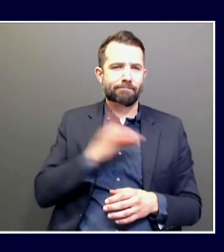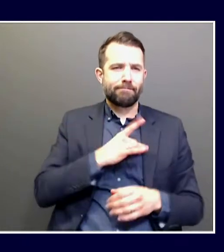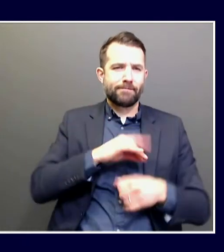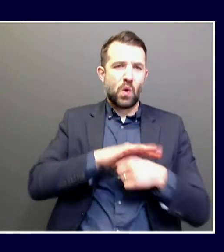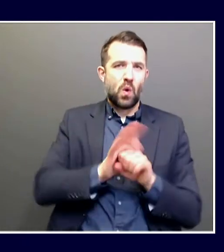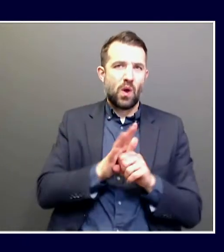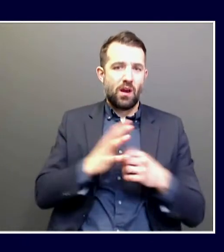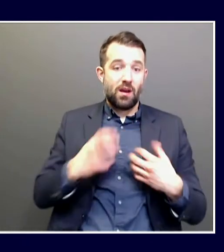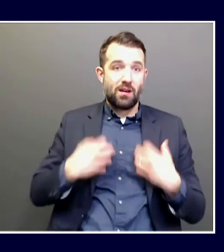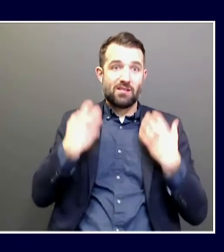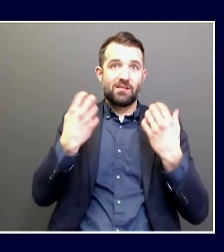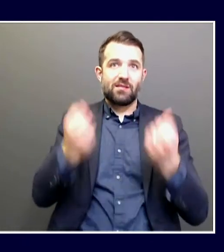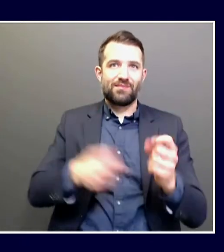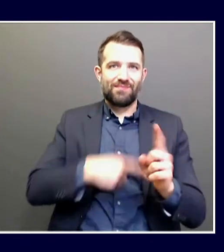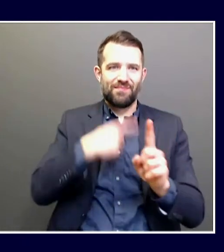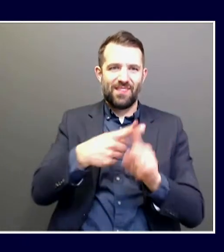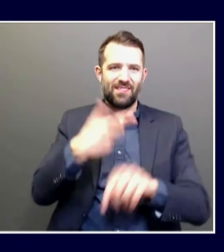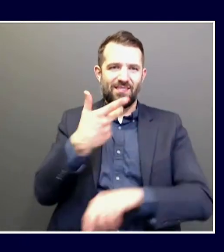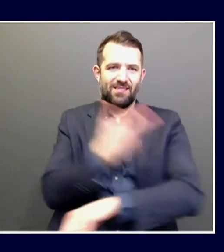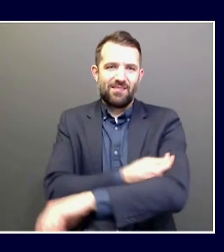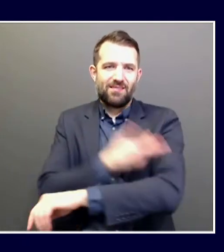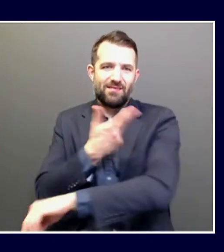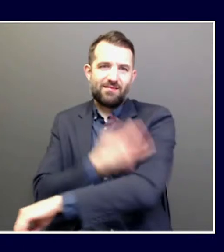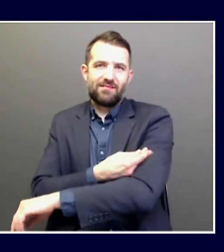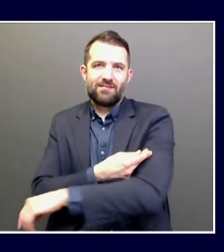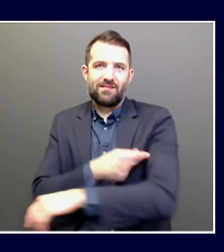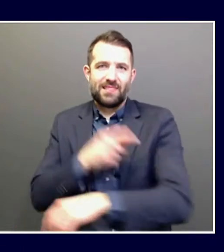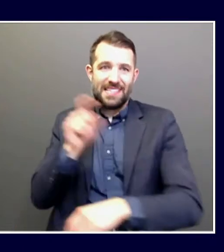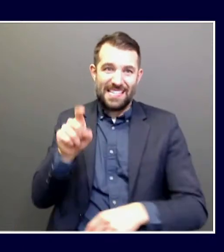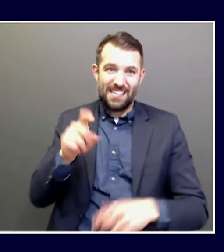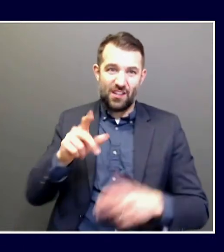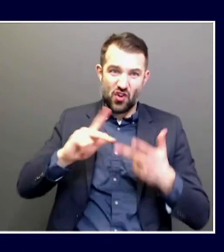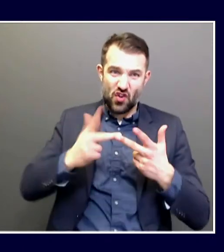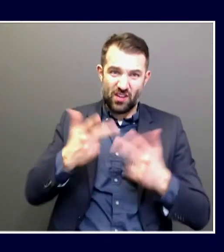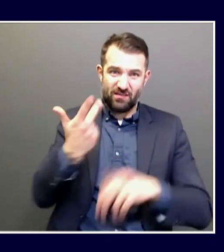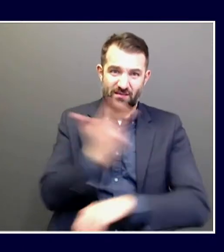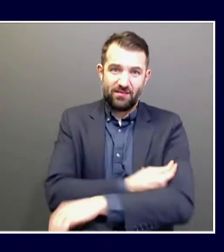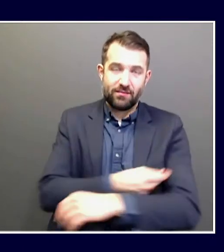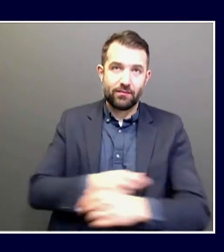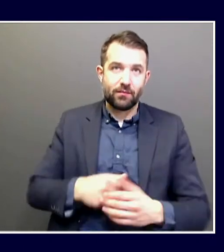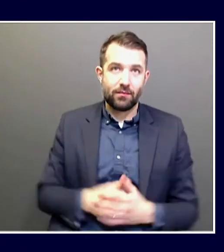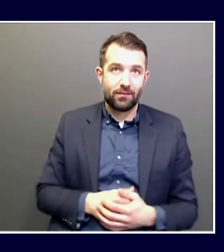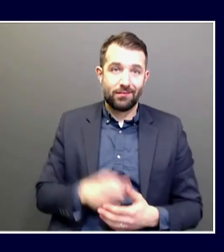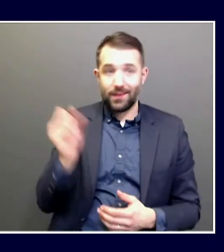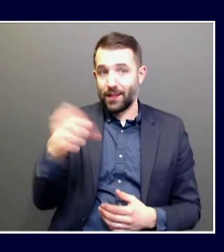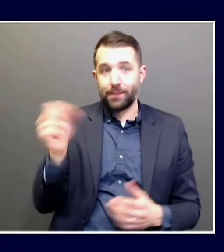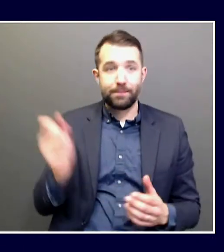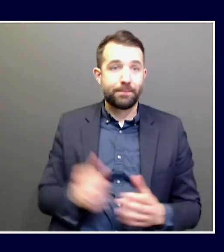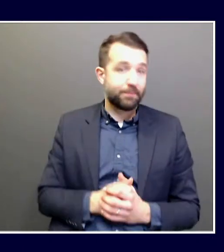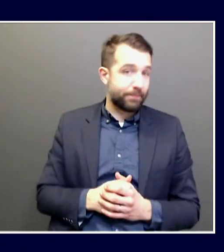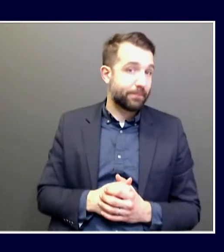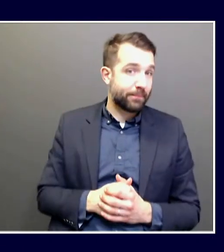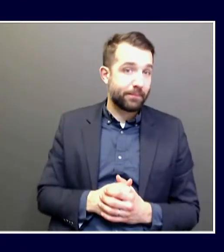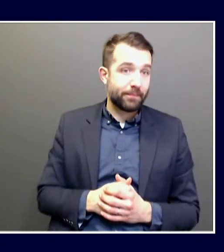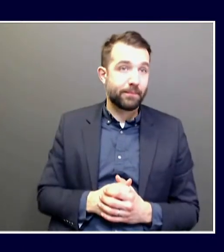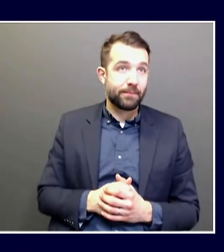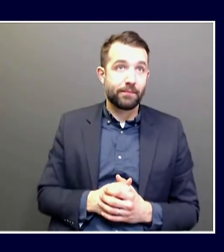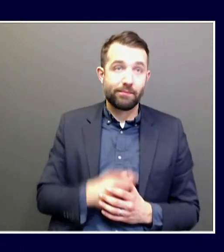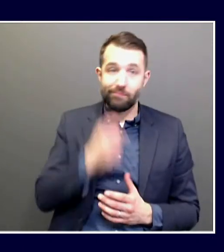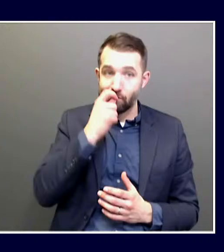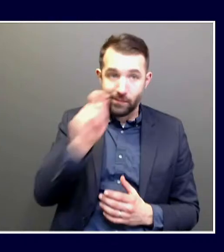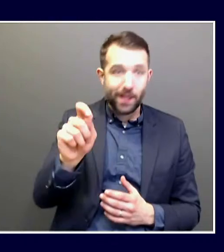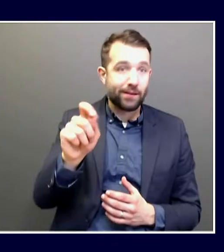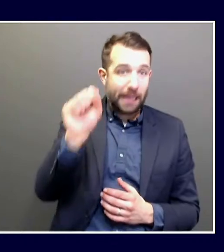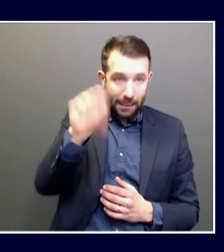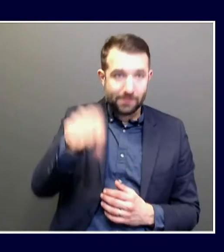immunity and you've completed a course of vaccines? Yes. The quick answer there, Chris, is yes. Getting a booster, even if you